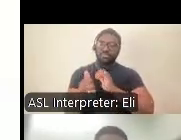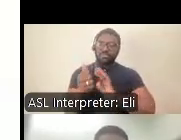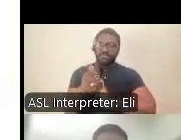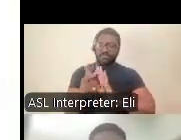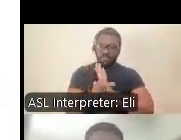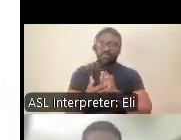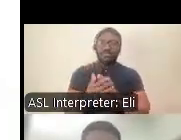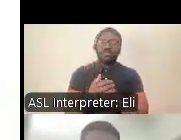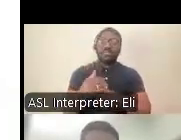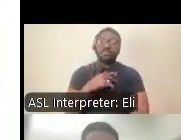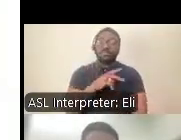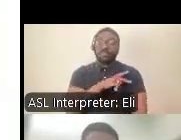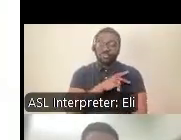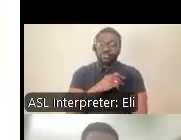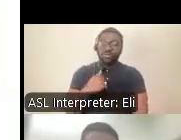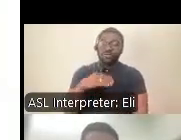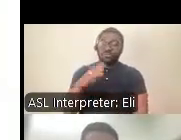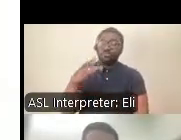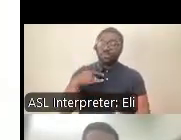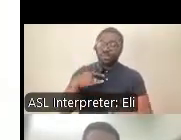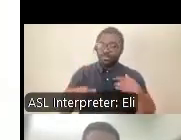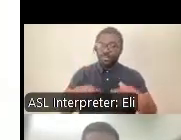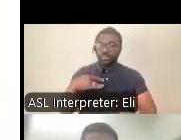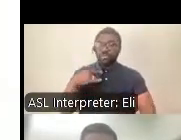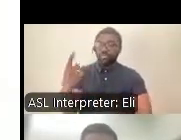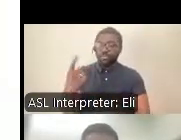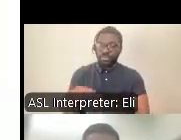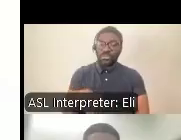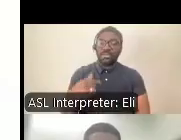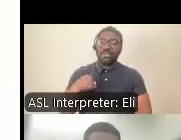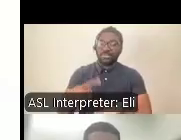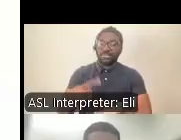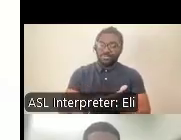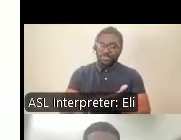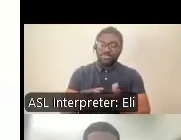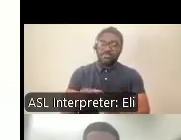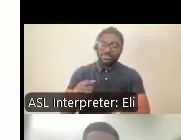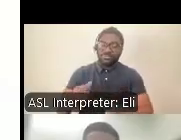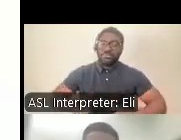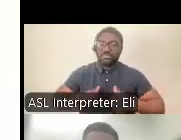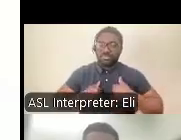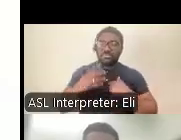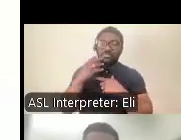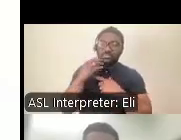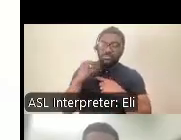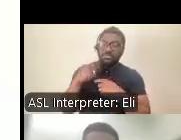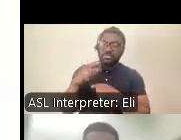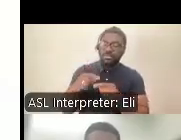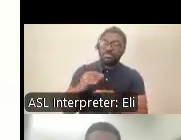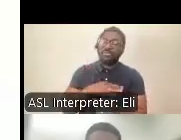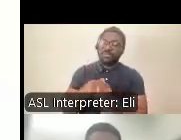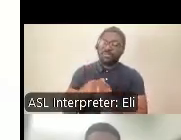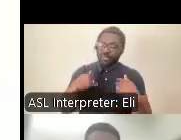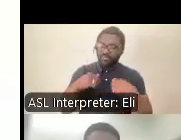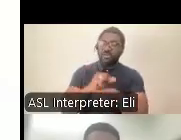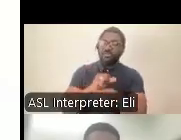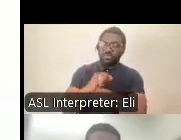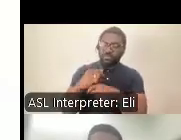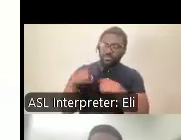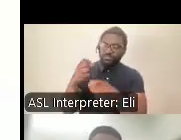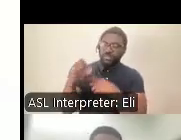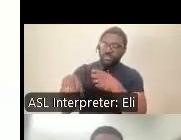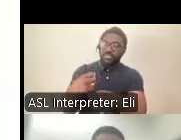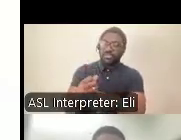personal level, I also have bipolar 1 disorder myself, so I can speak from lived experience about the benefits of having employment over the years as part of my